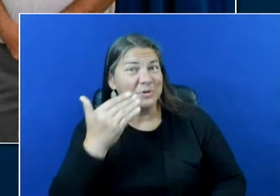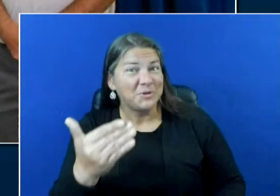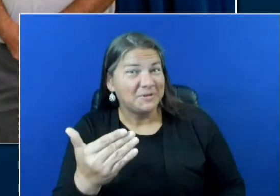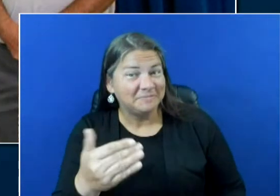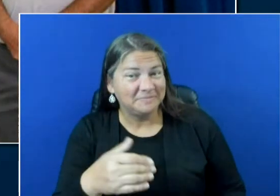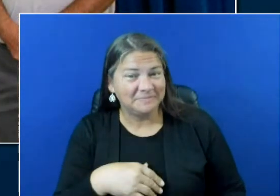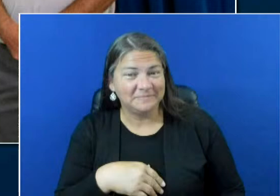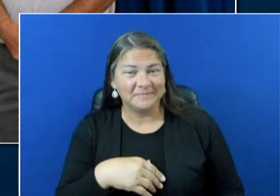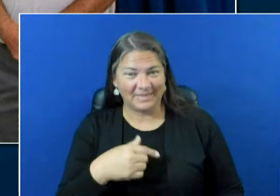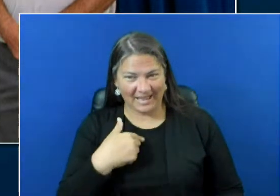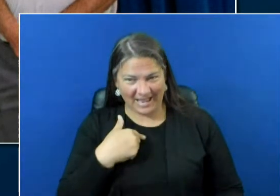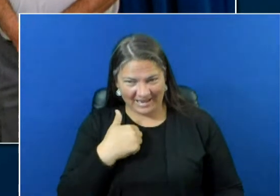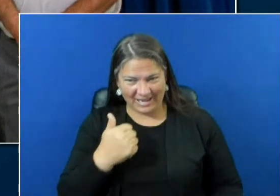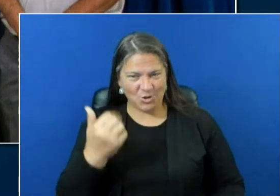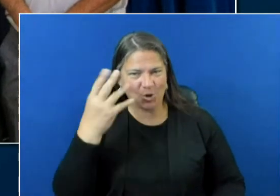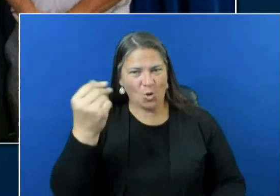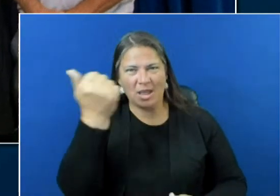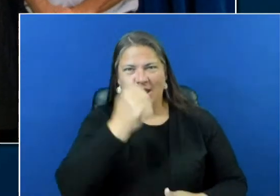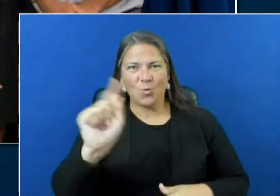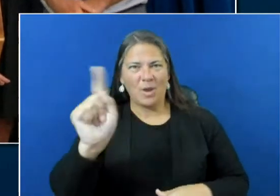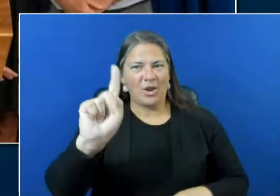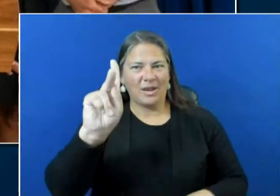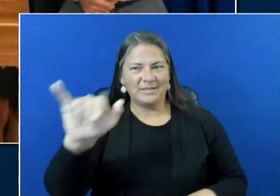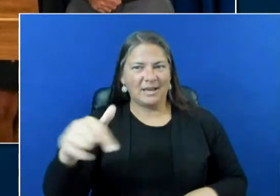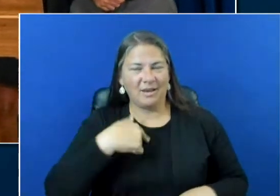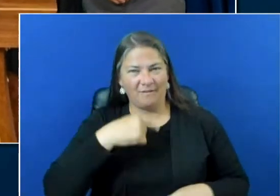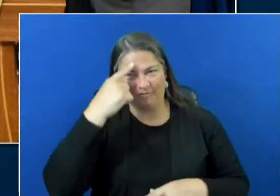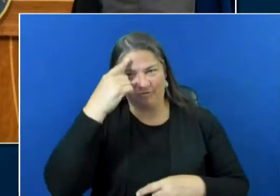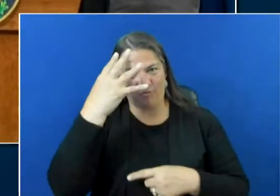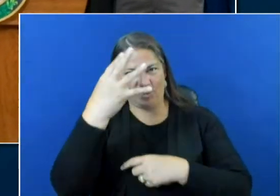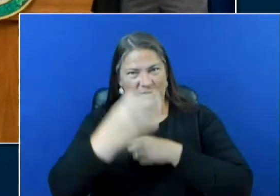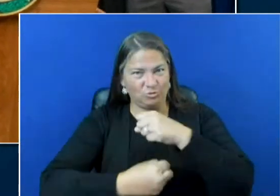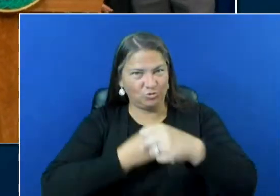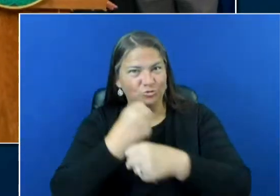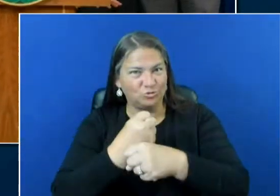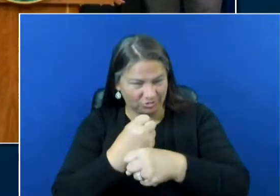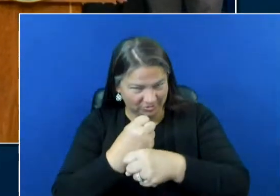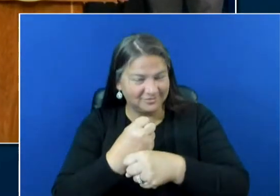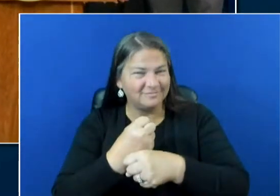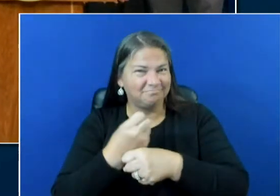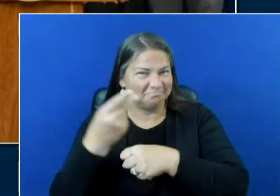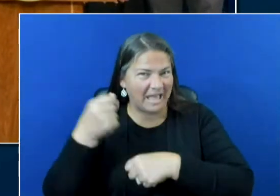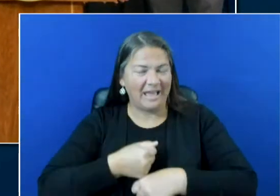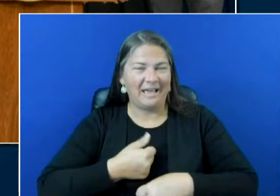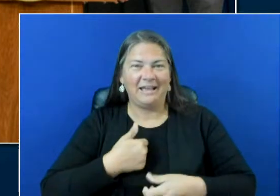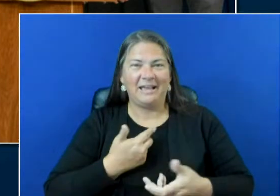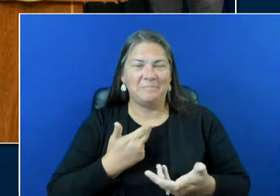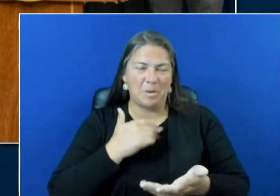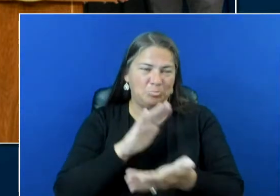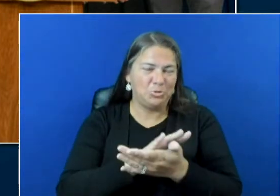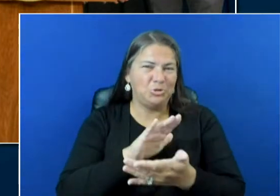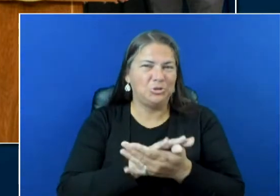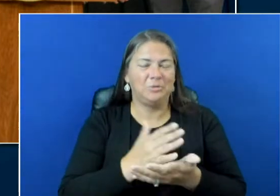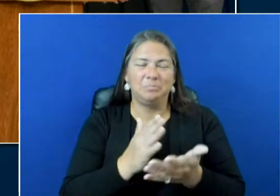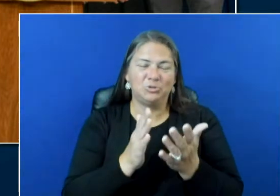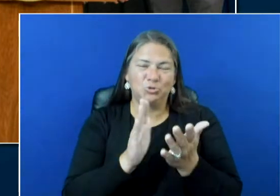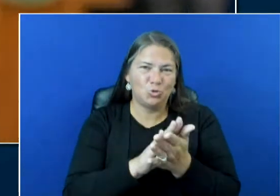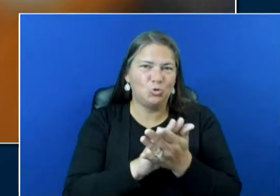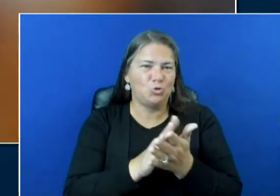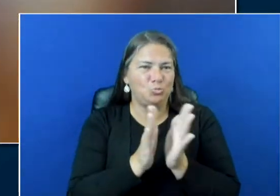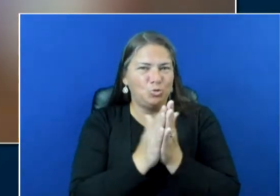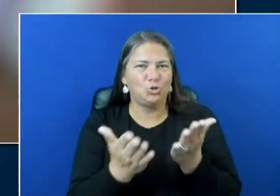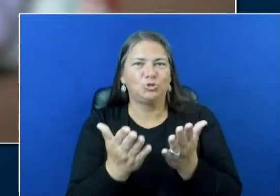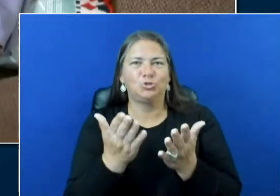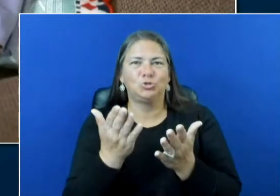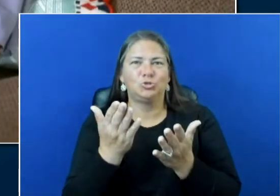get to go anywhere in Kentucky for 4 years, and I get my books, my tuition, food, and boarding paid